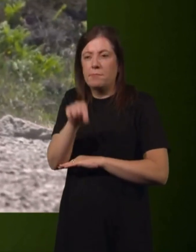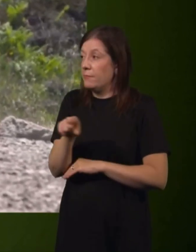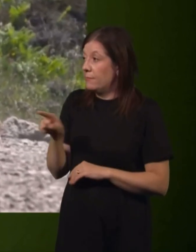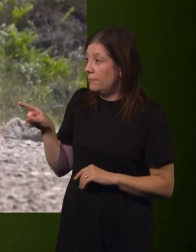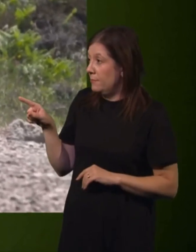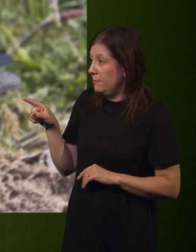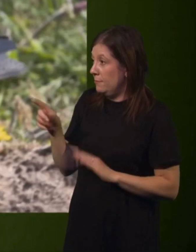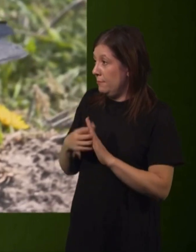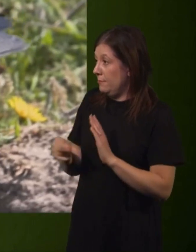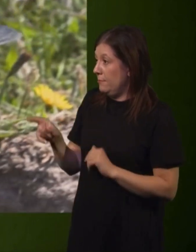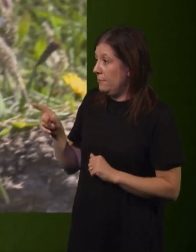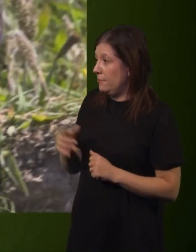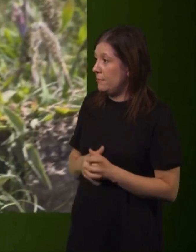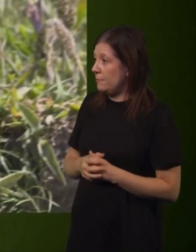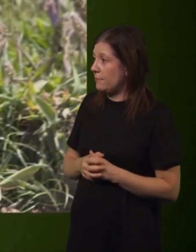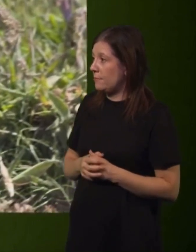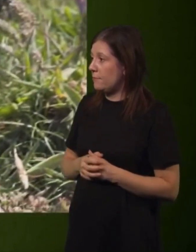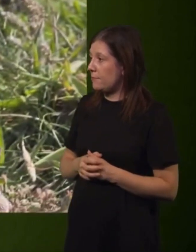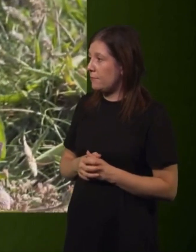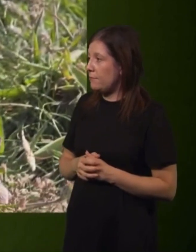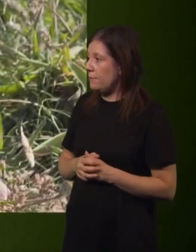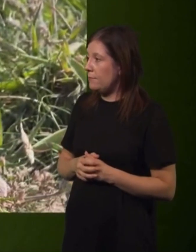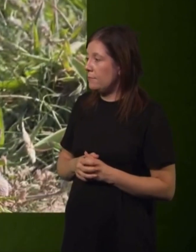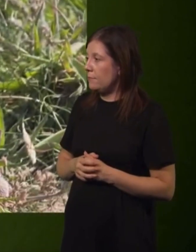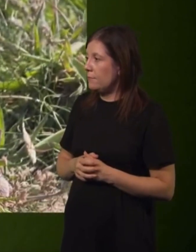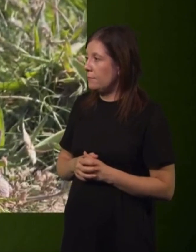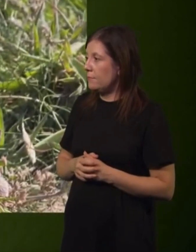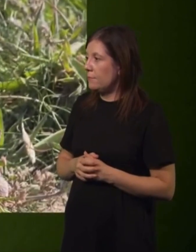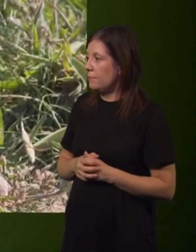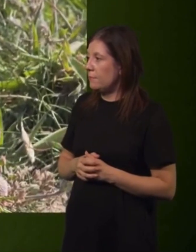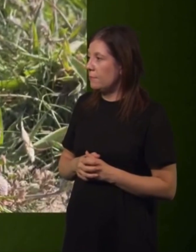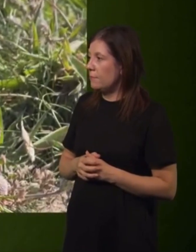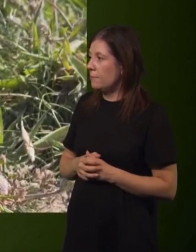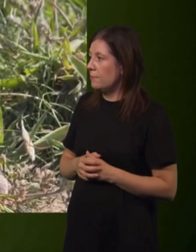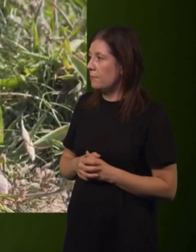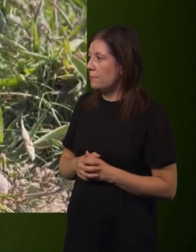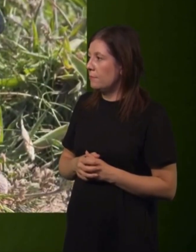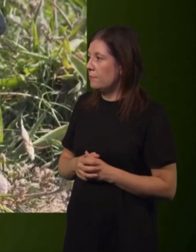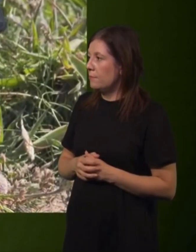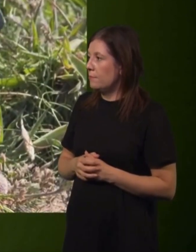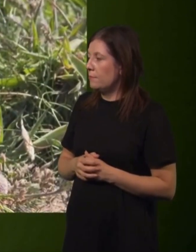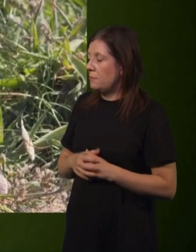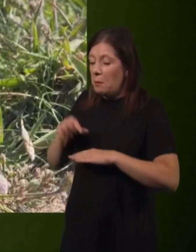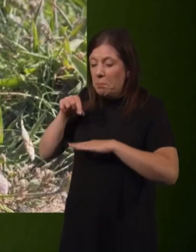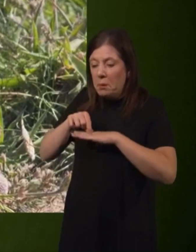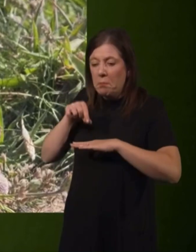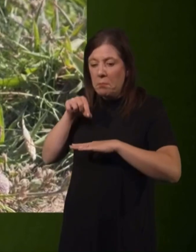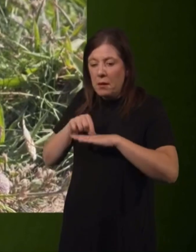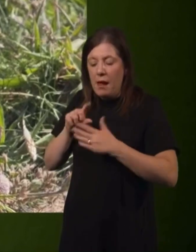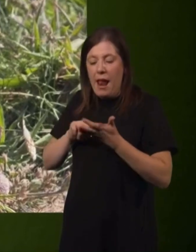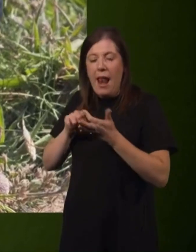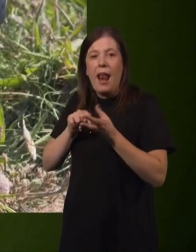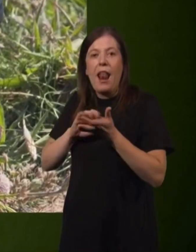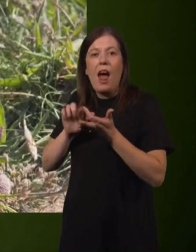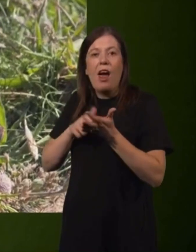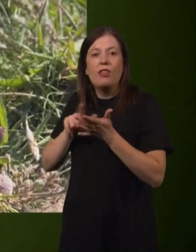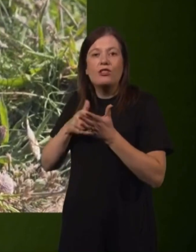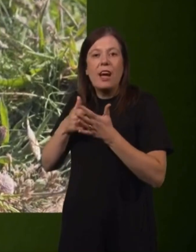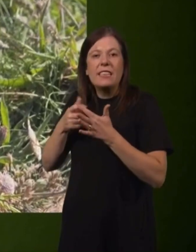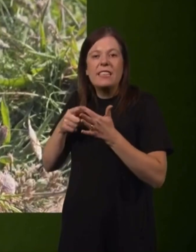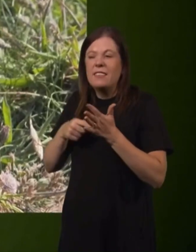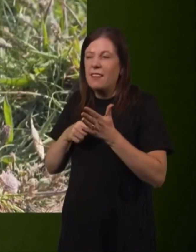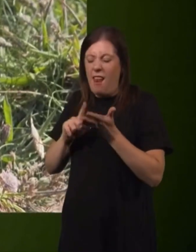one here looking for a suitable, softer area, and it'll probe into the ground looking for things like leather jackets, so insect larvae,